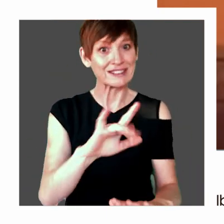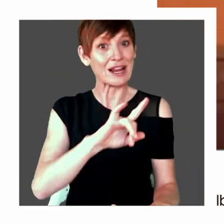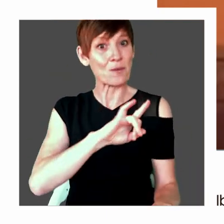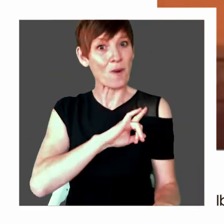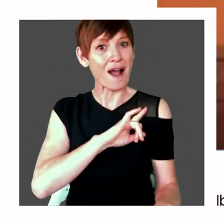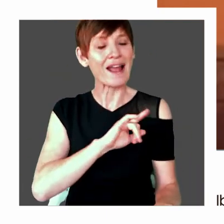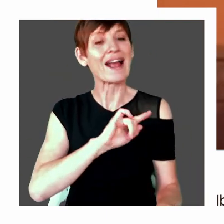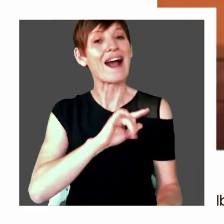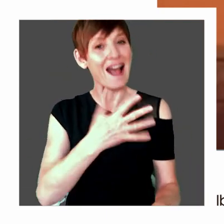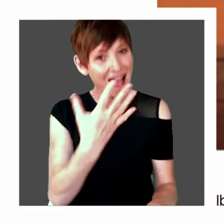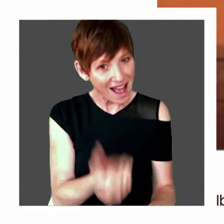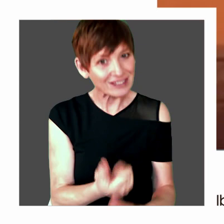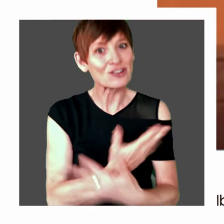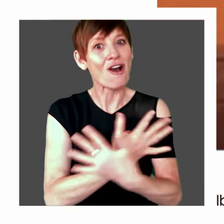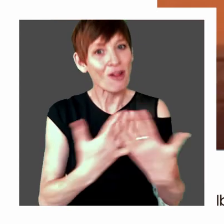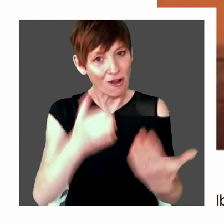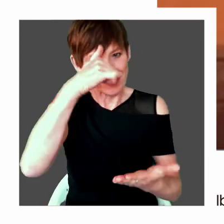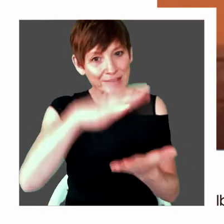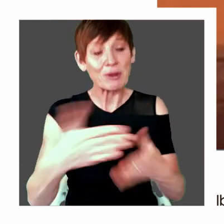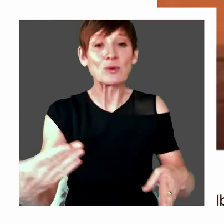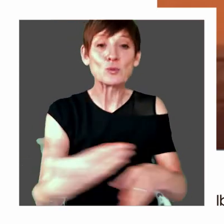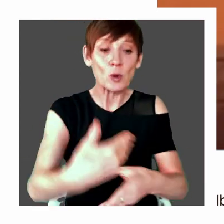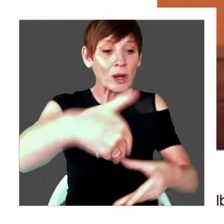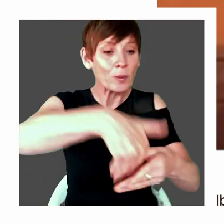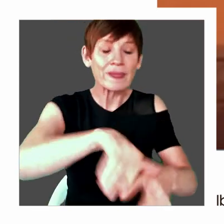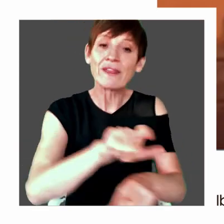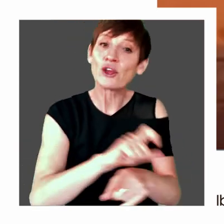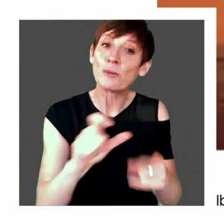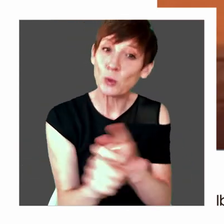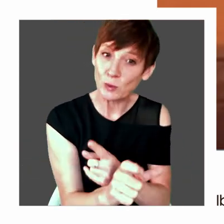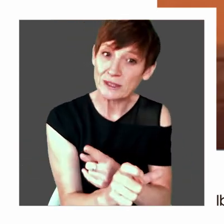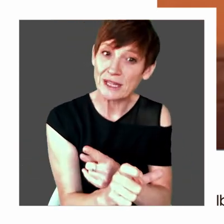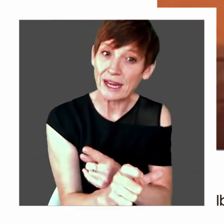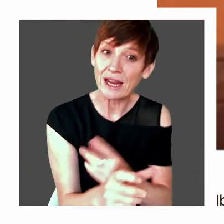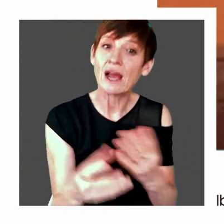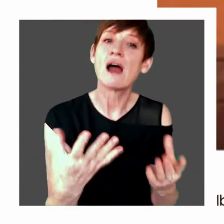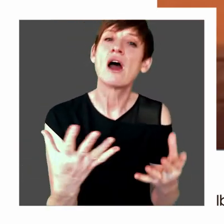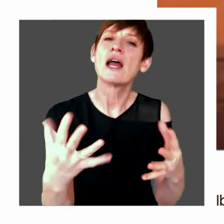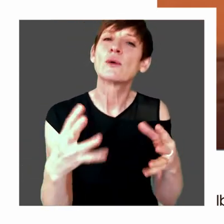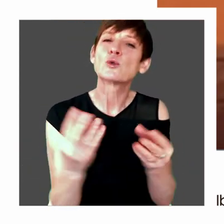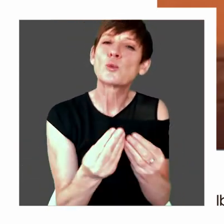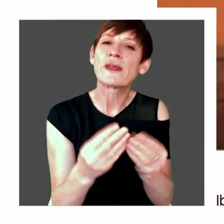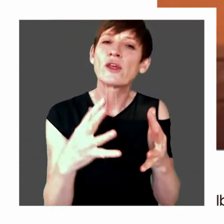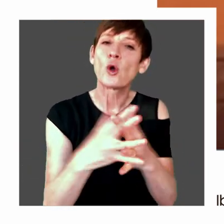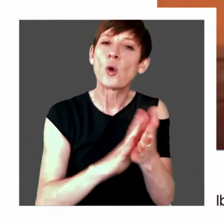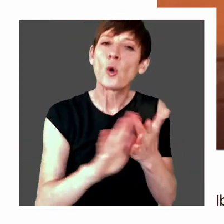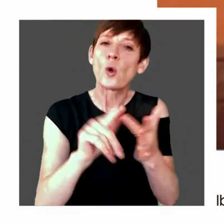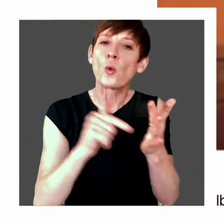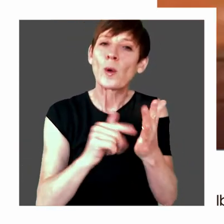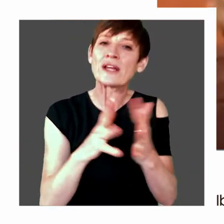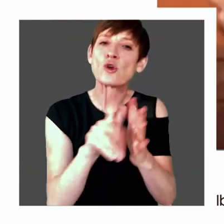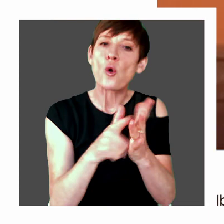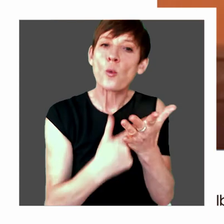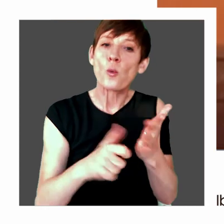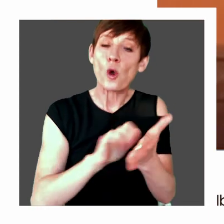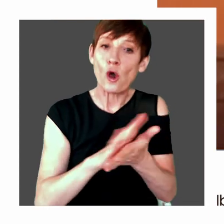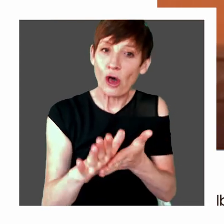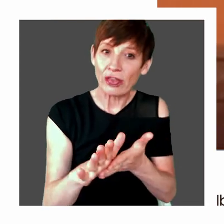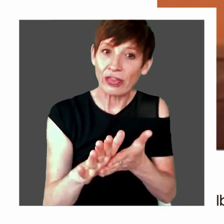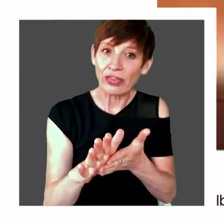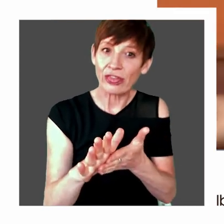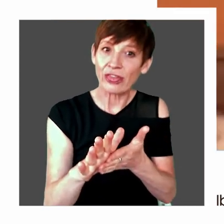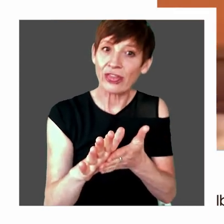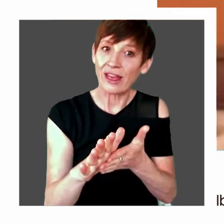lot of experience working within the community with the Whitworth gallery. So I didn't expect it